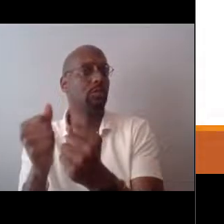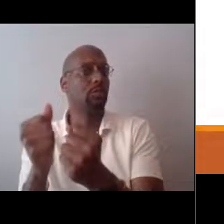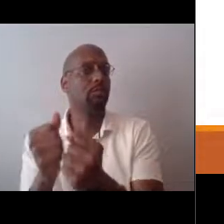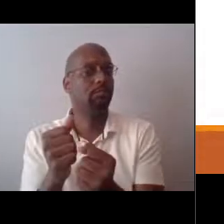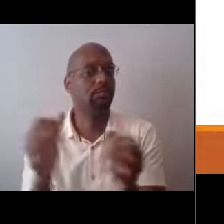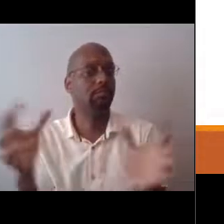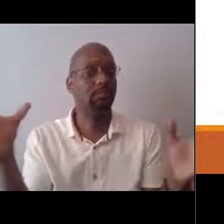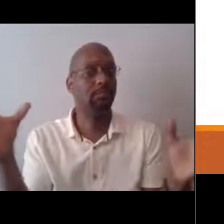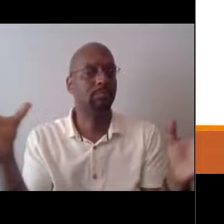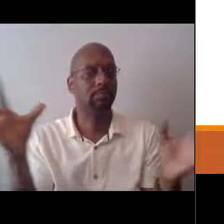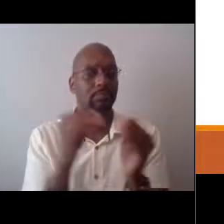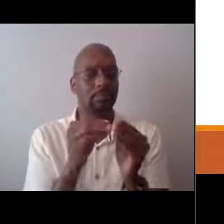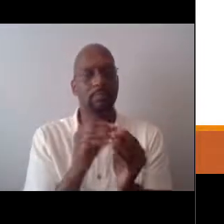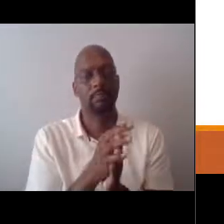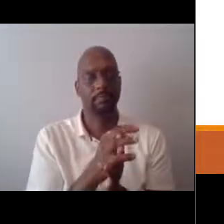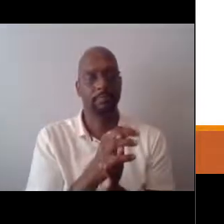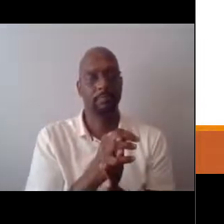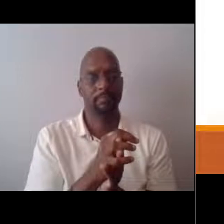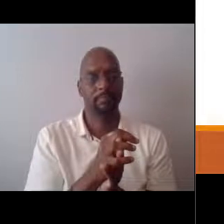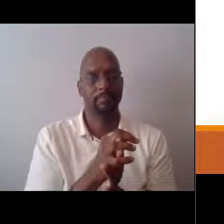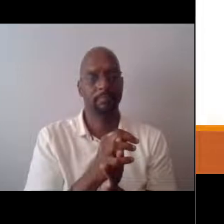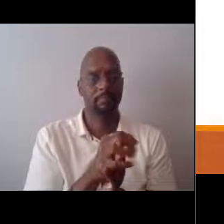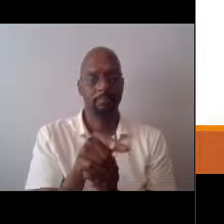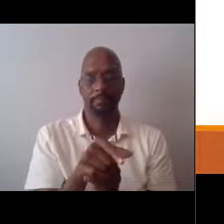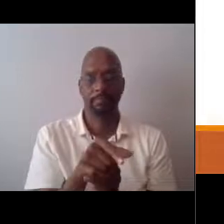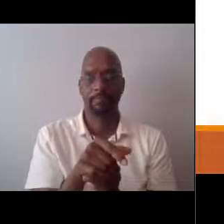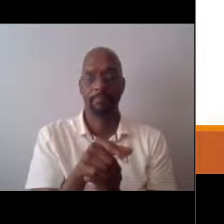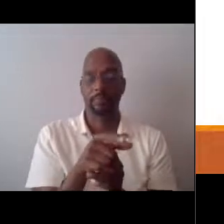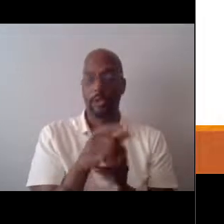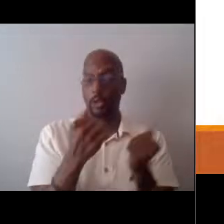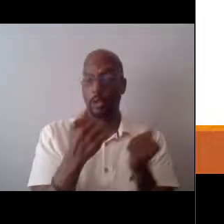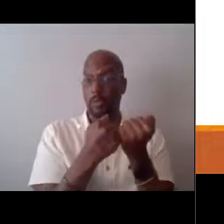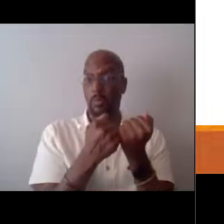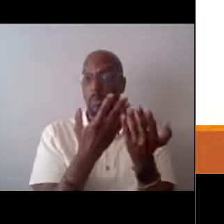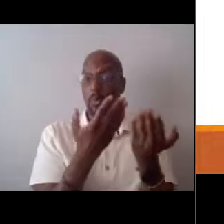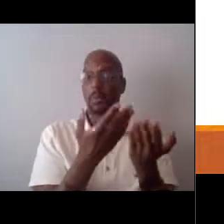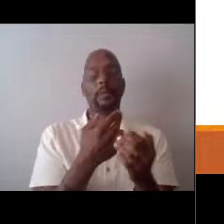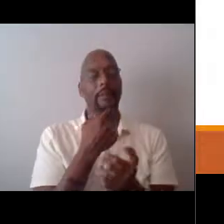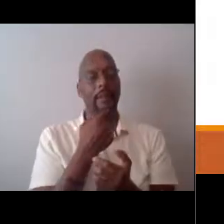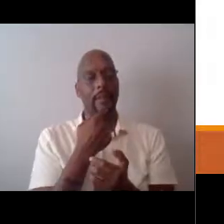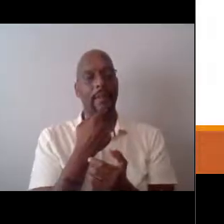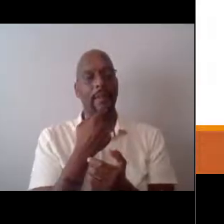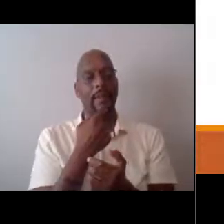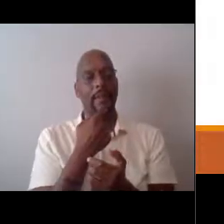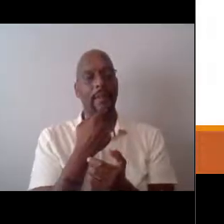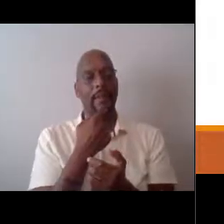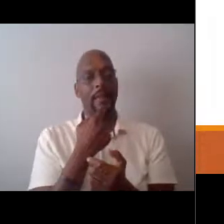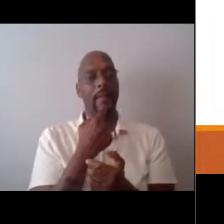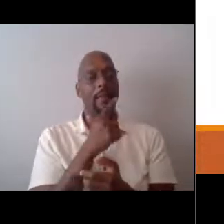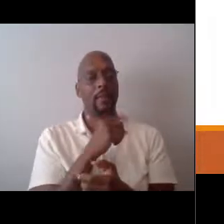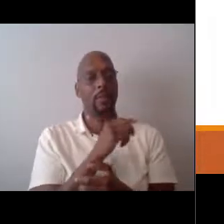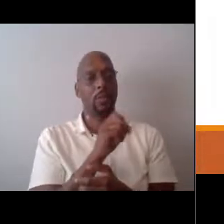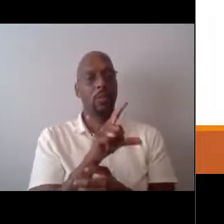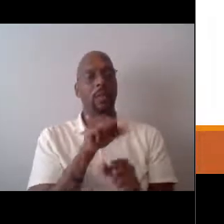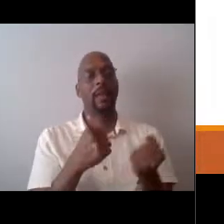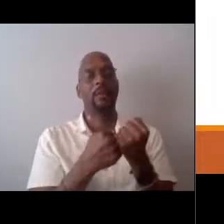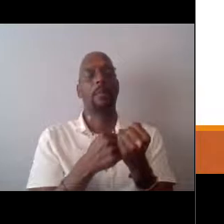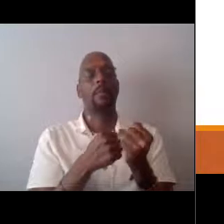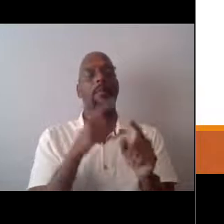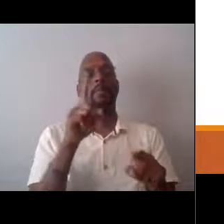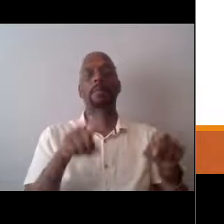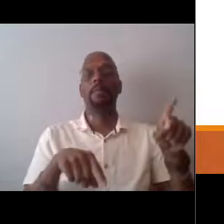Okay, so in order to support what CAPTI called for in terms of a tool that can support varying analyses